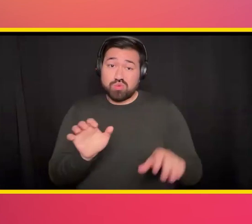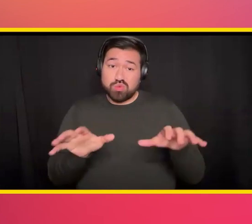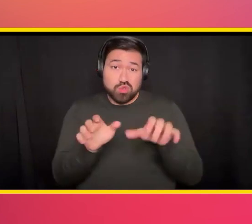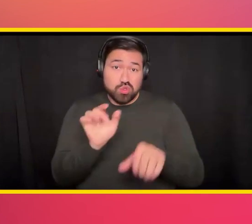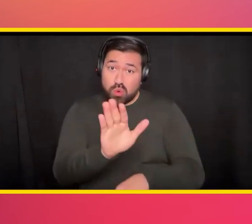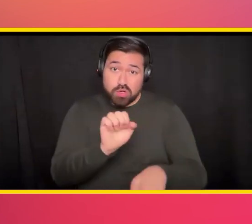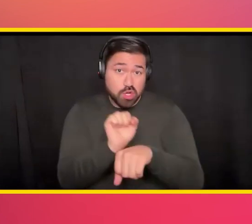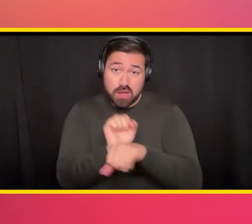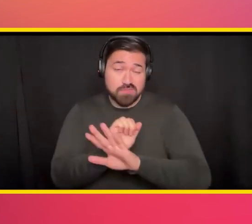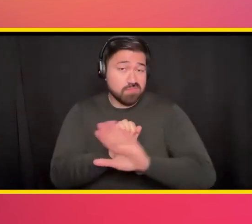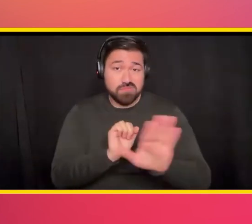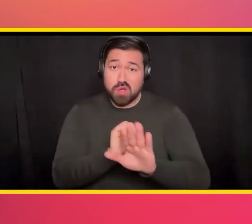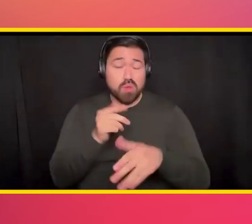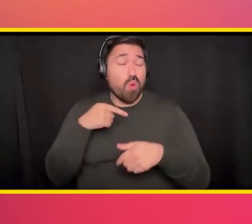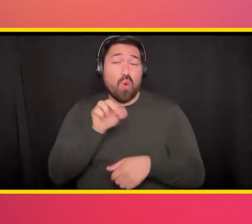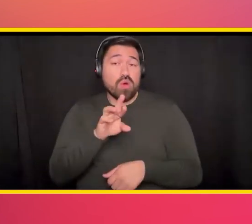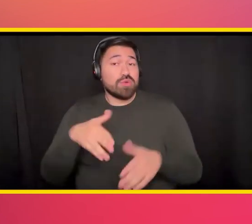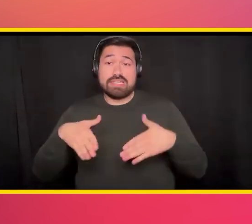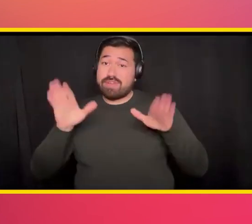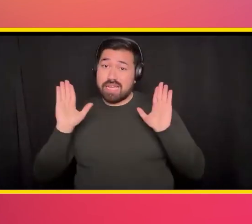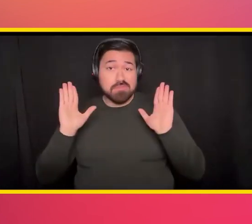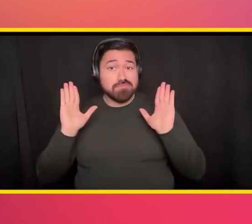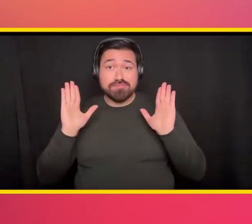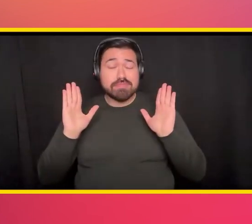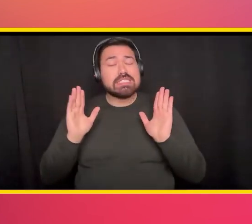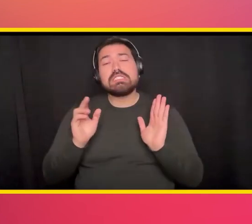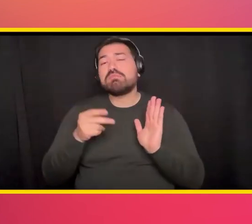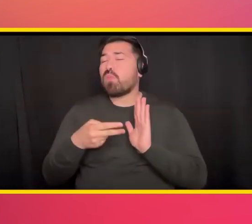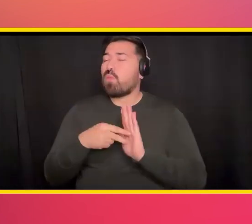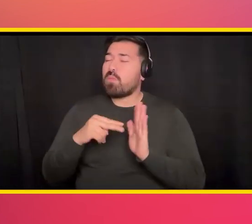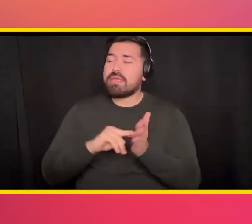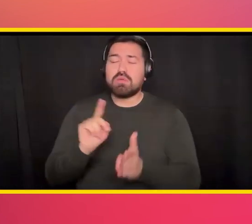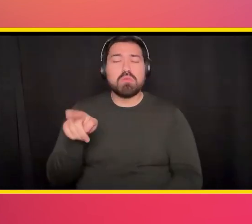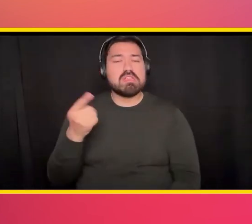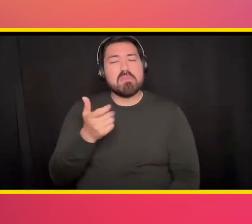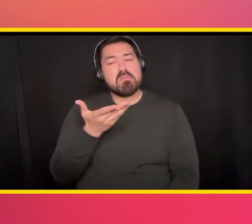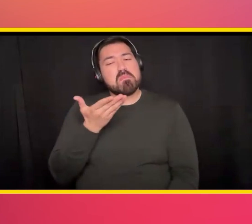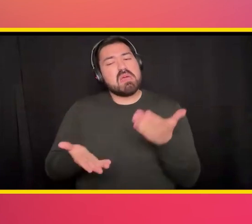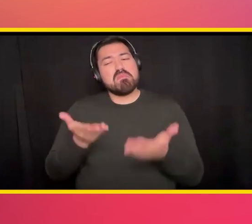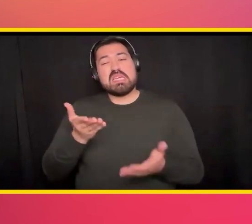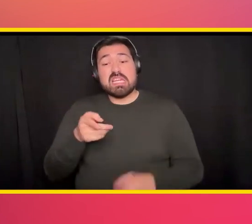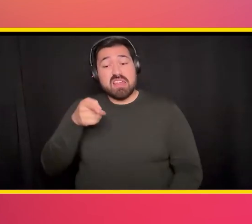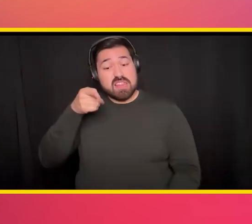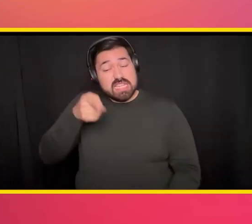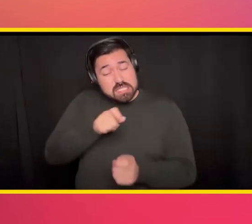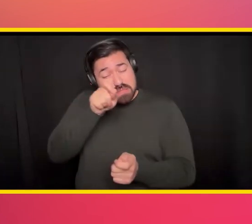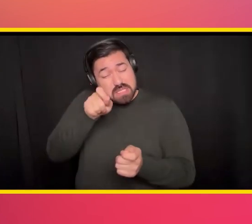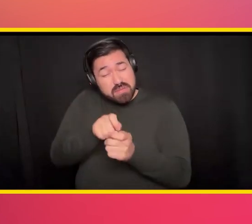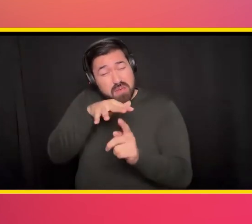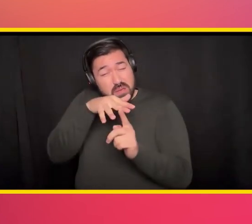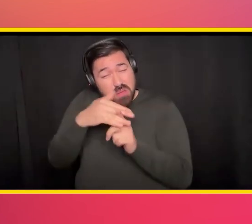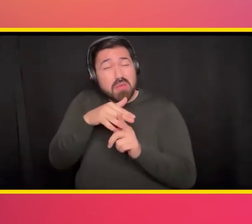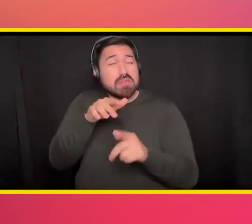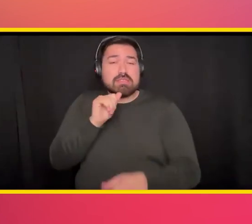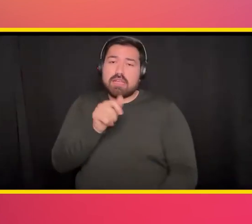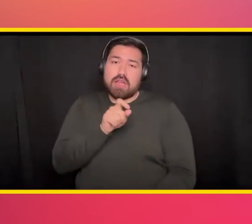Mm. doesn't mean that you're giving up on that person. It just means that that might not be the job for you with